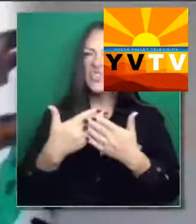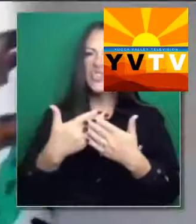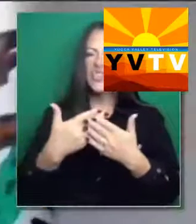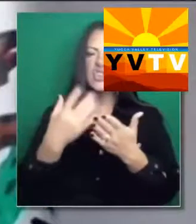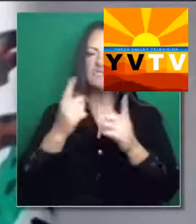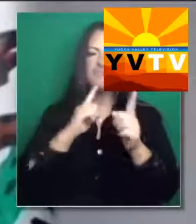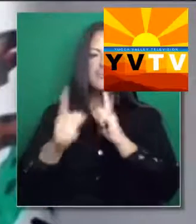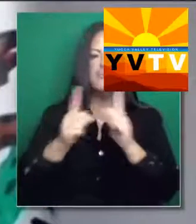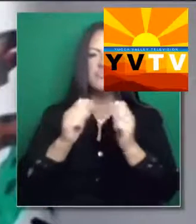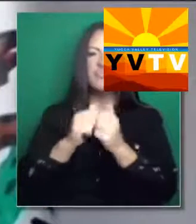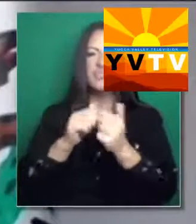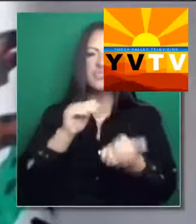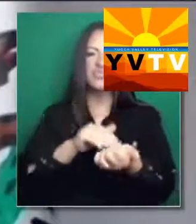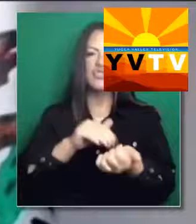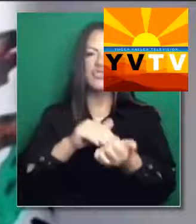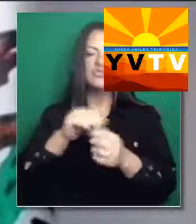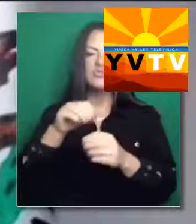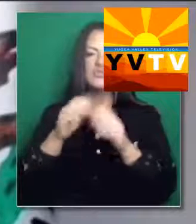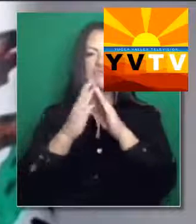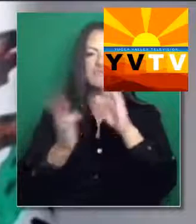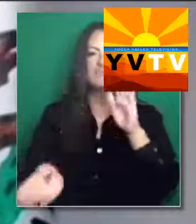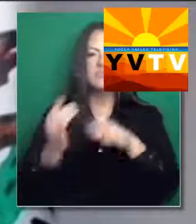Doctor?